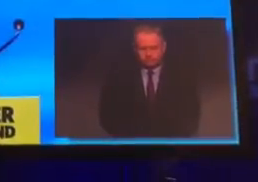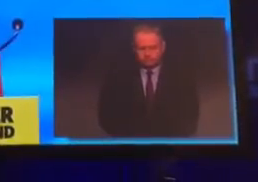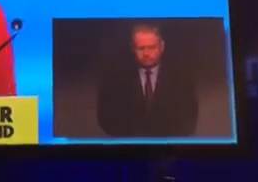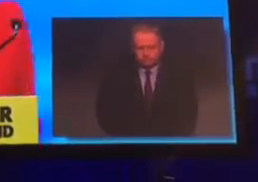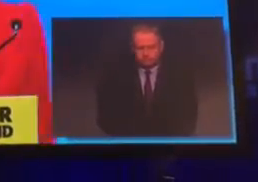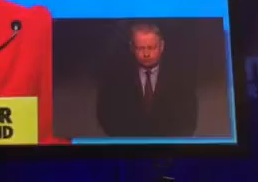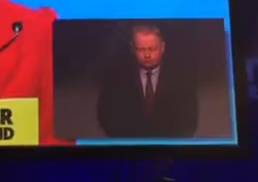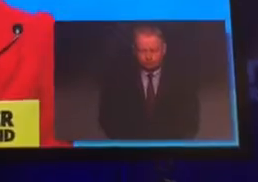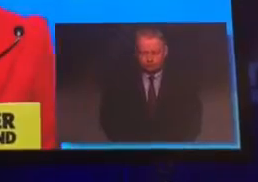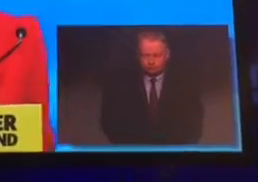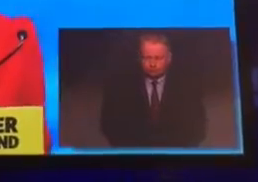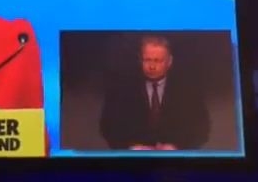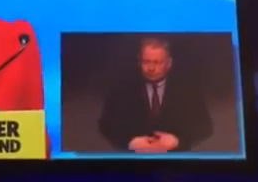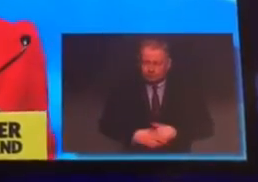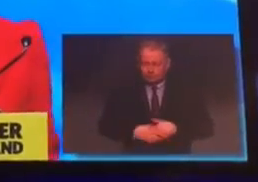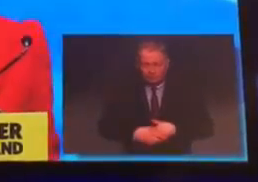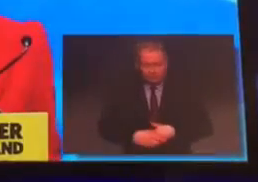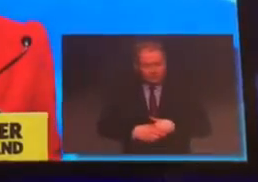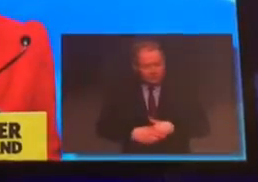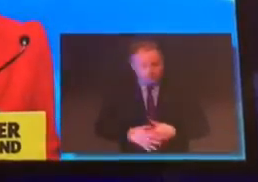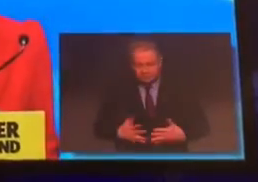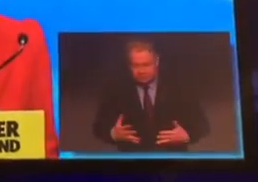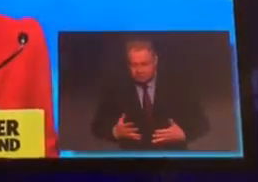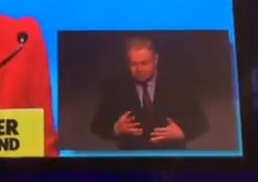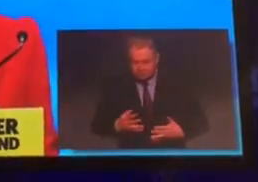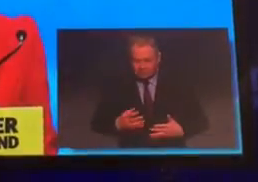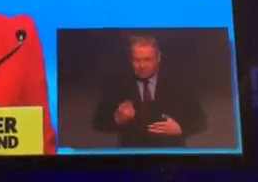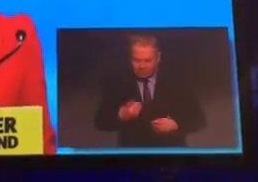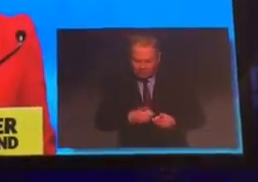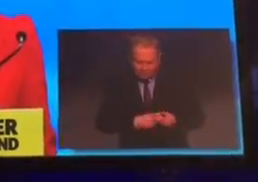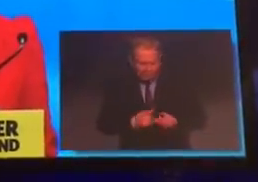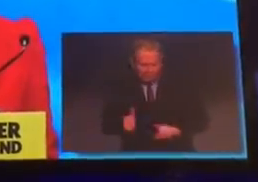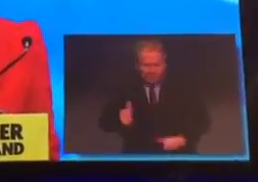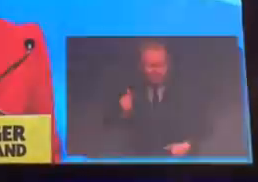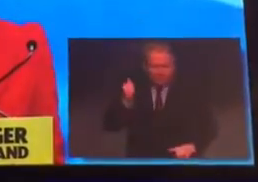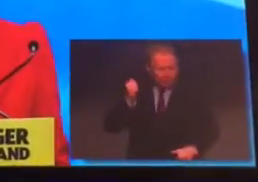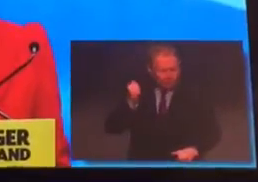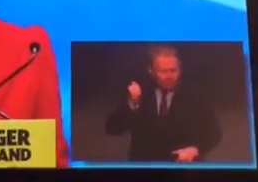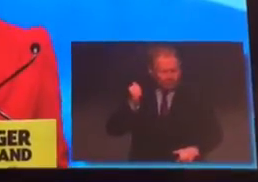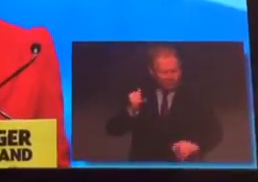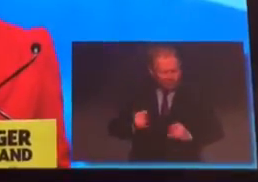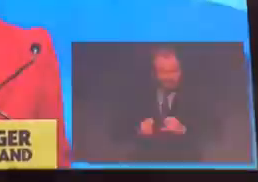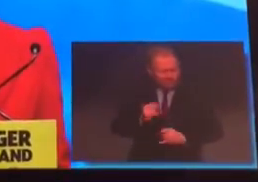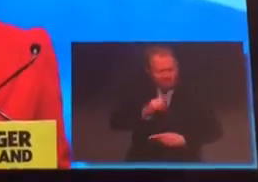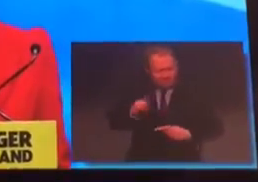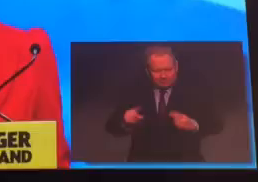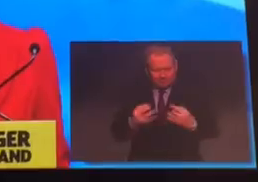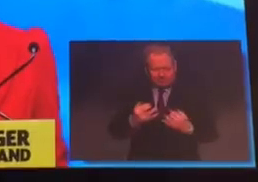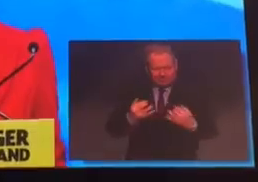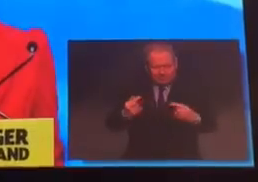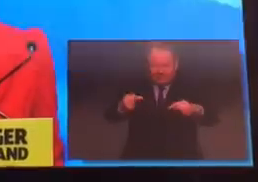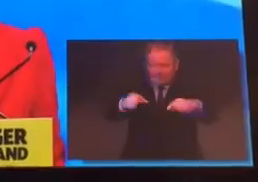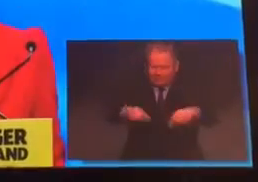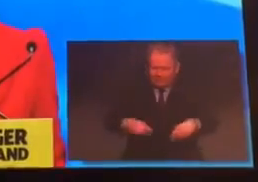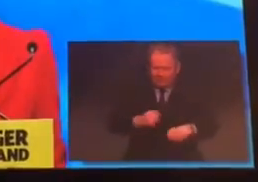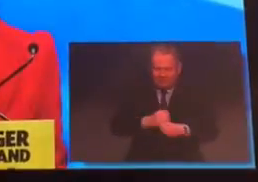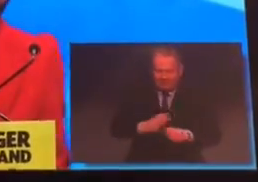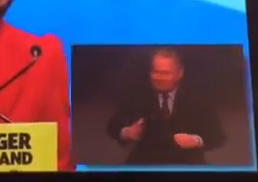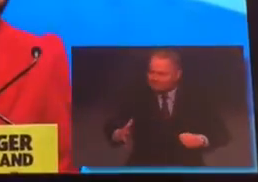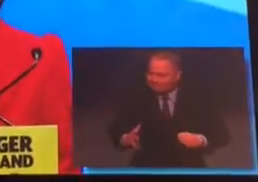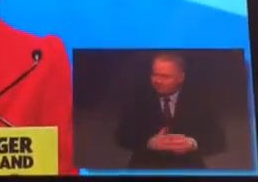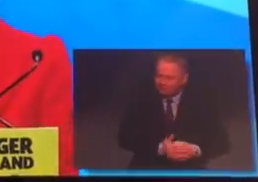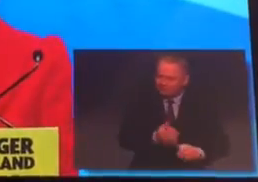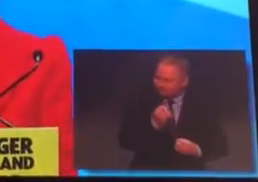Friends, it's hard to believe that 12 months have passed since the SNP last met here in the great city of